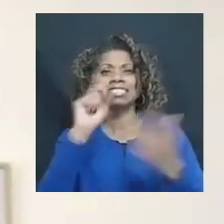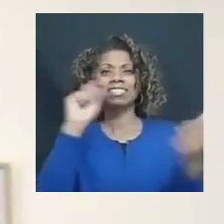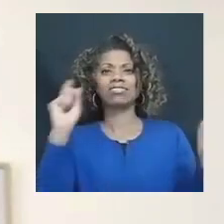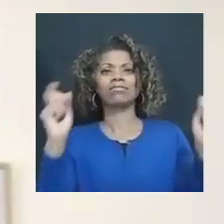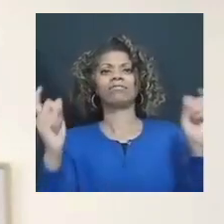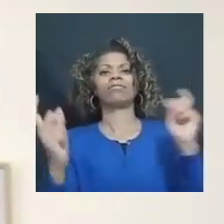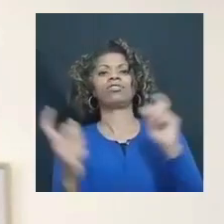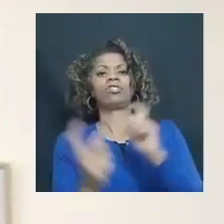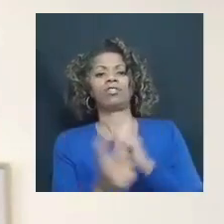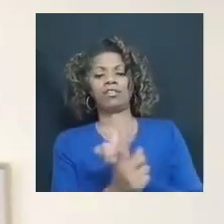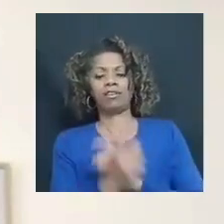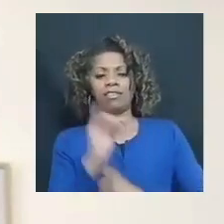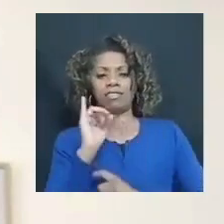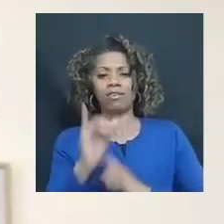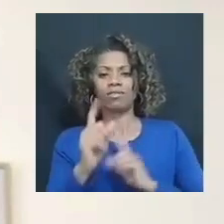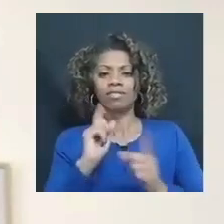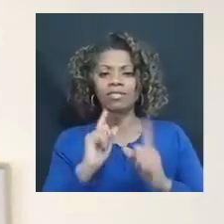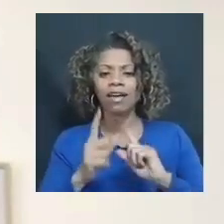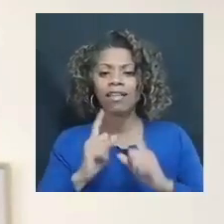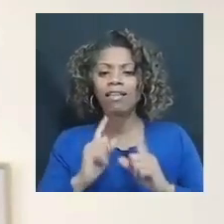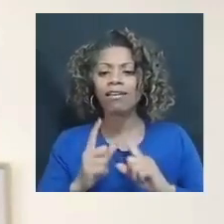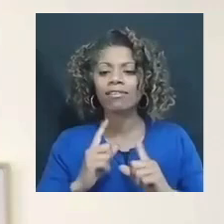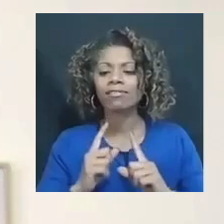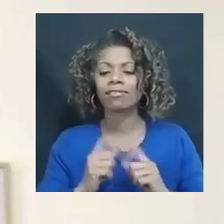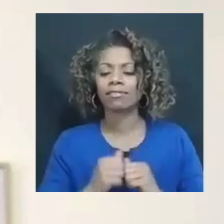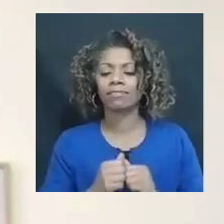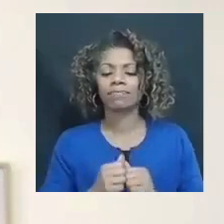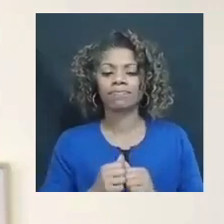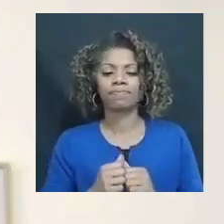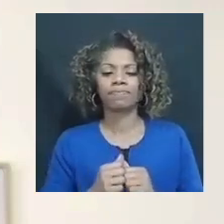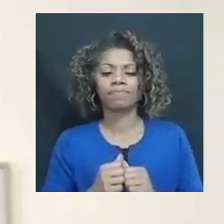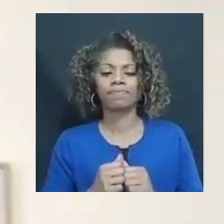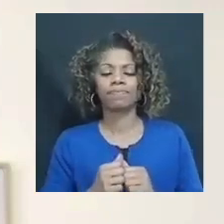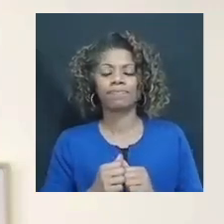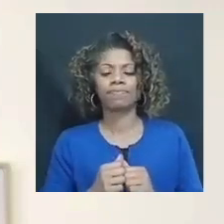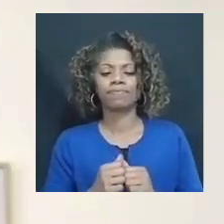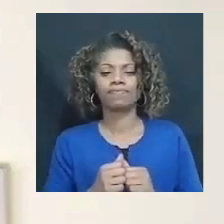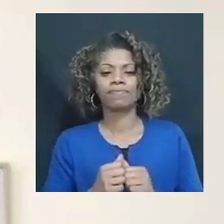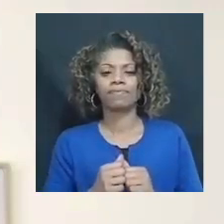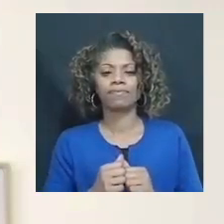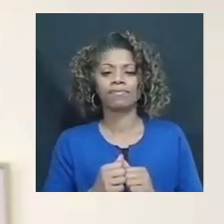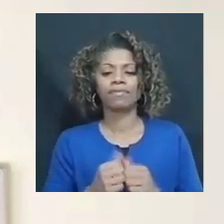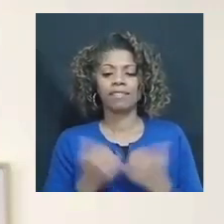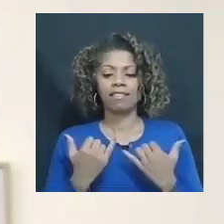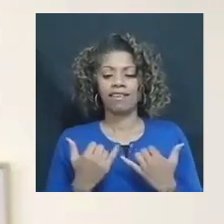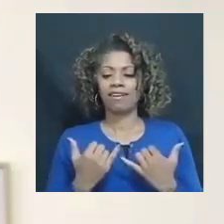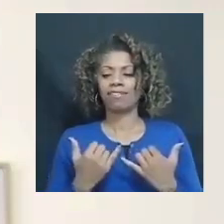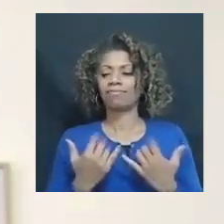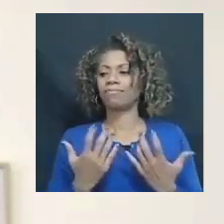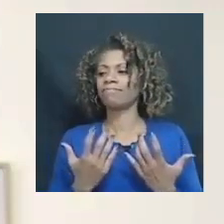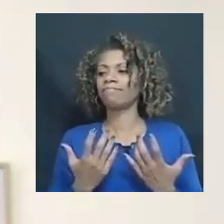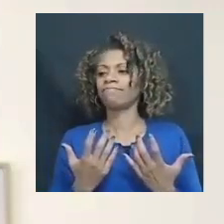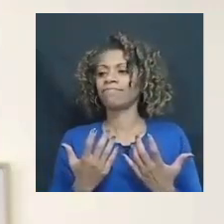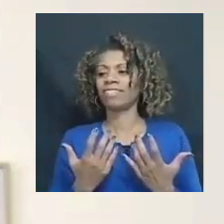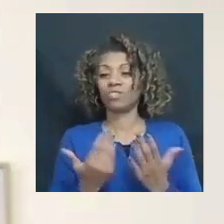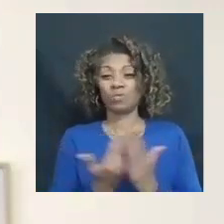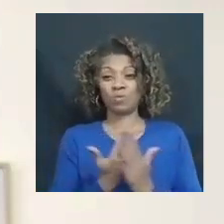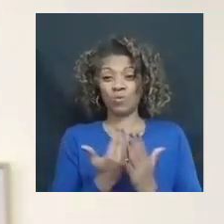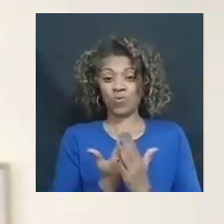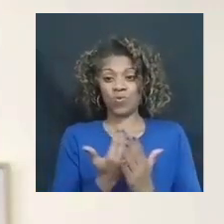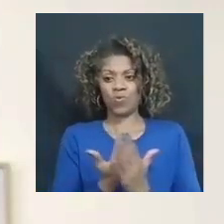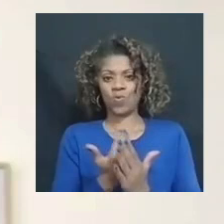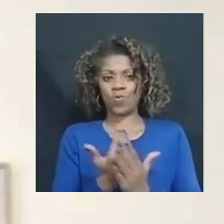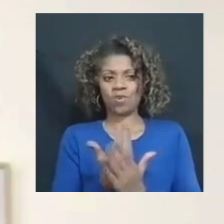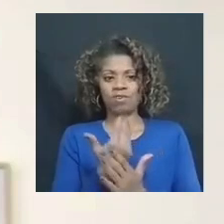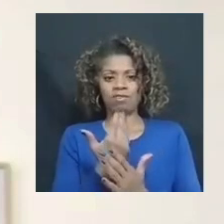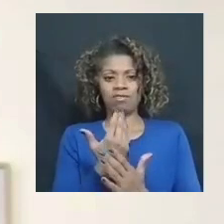personal networks, and within our souls. So, as we navigate this new reality, this new normal we